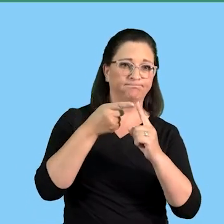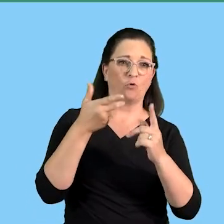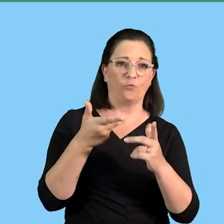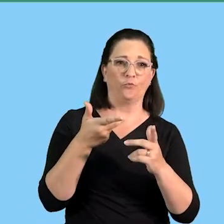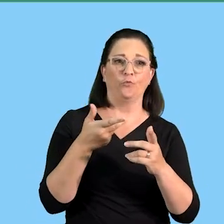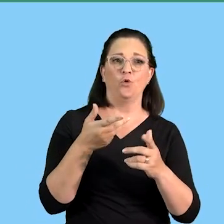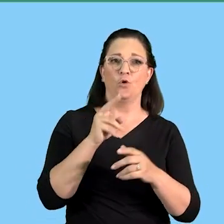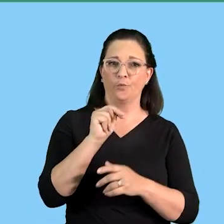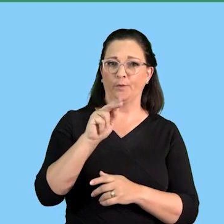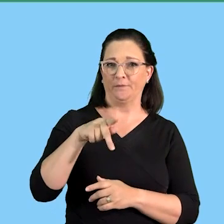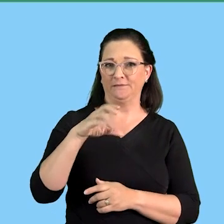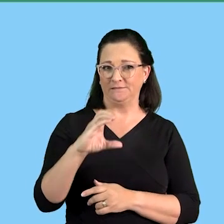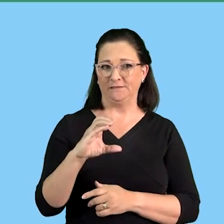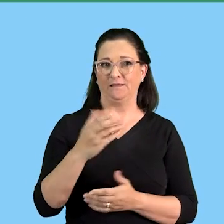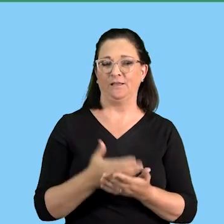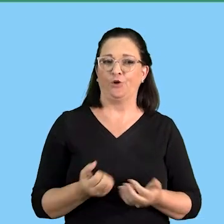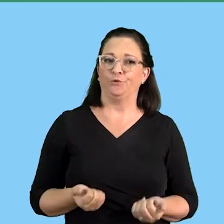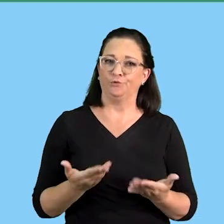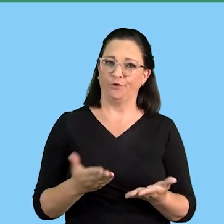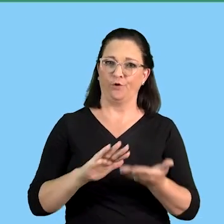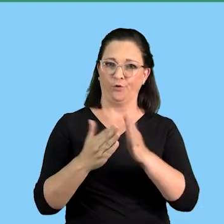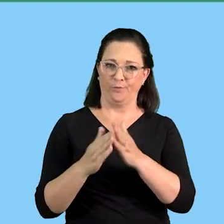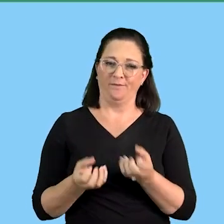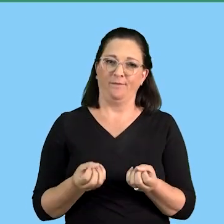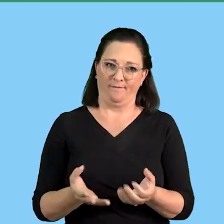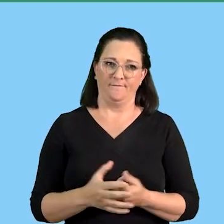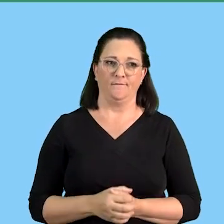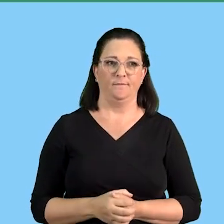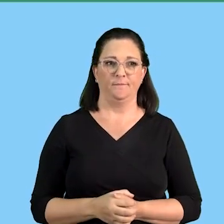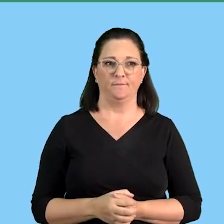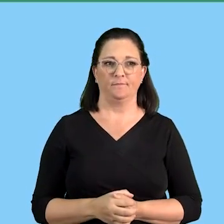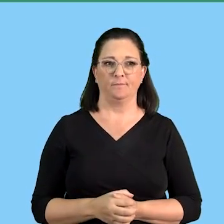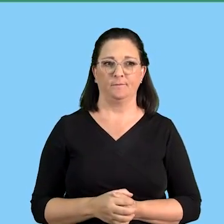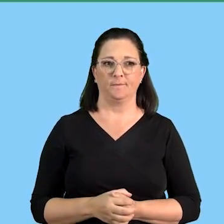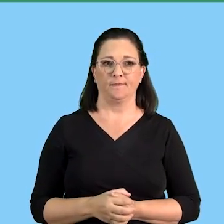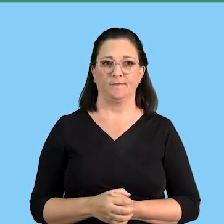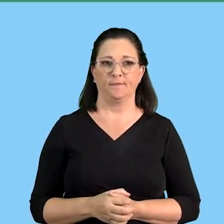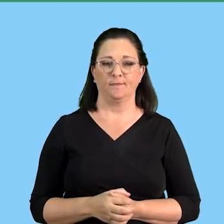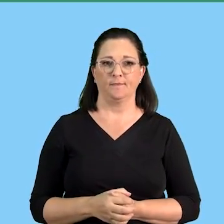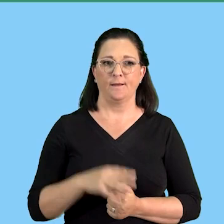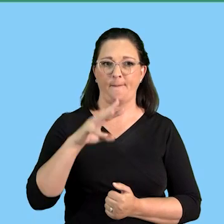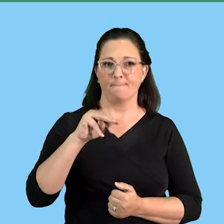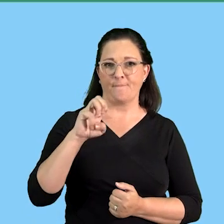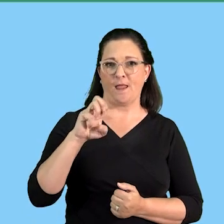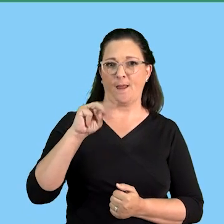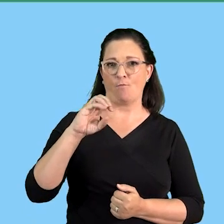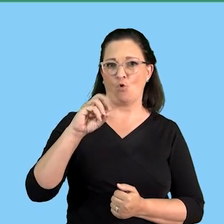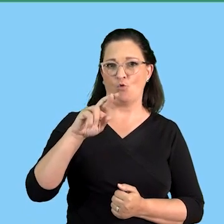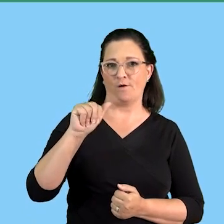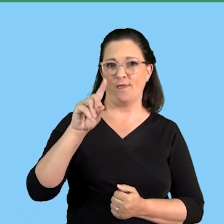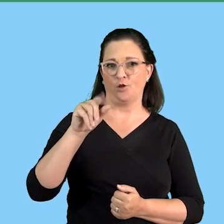which is maybe to provide services to the community, and then it must prepare the memorandum